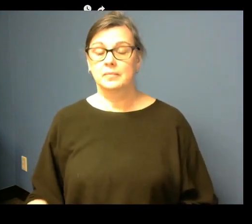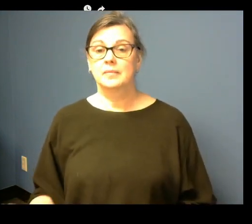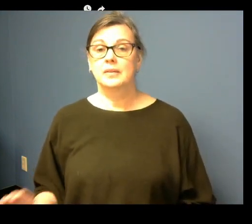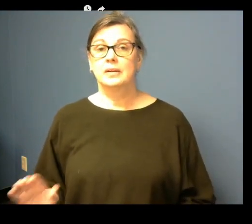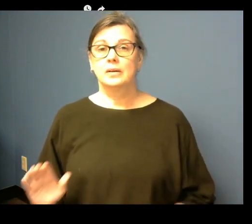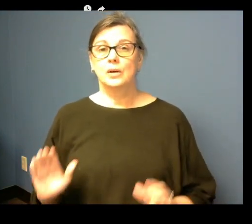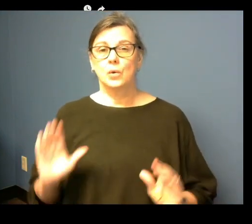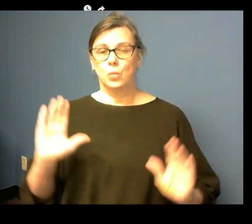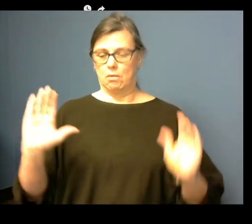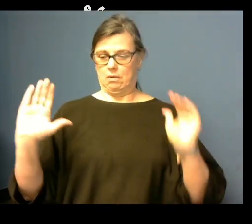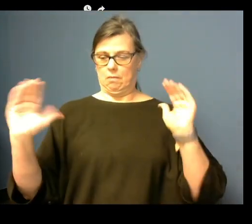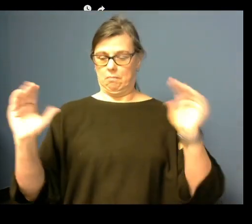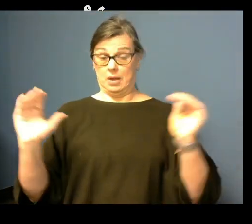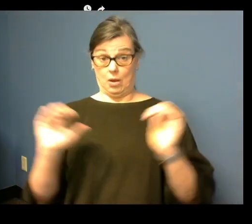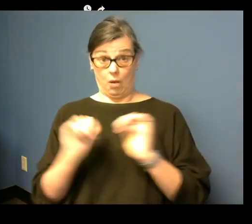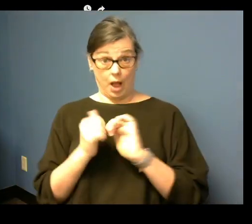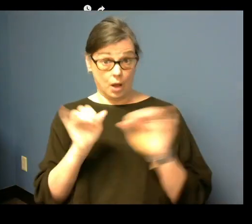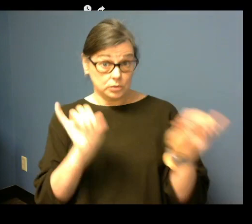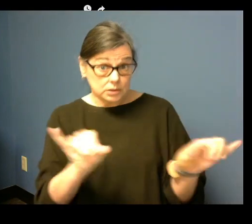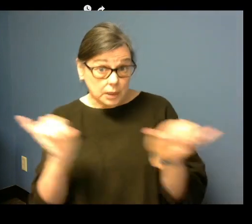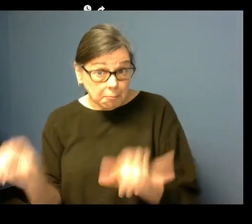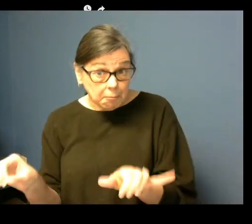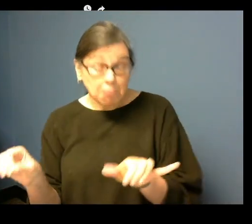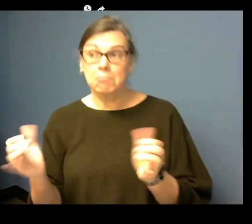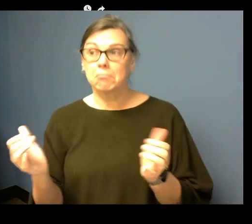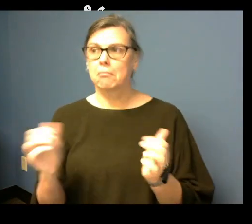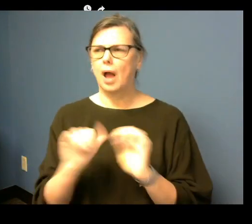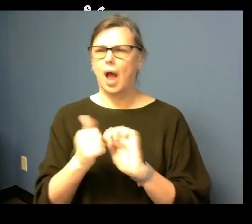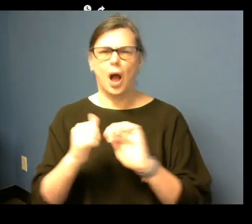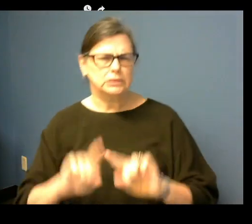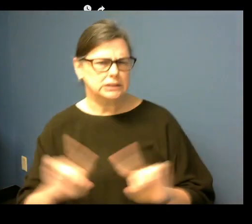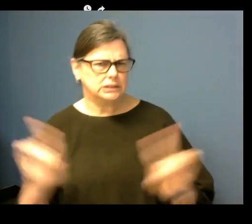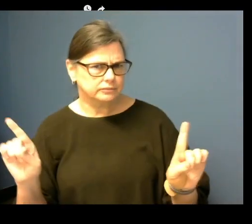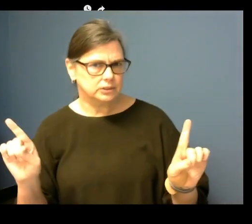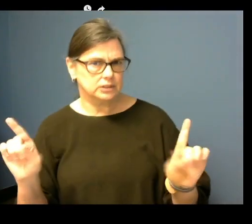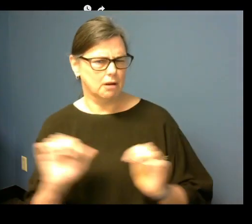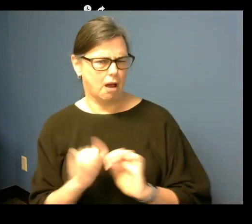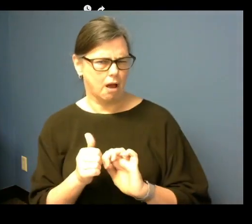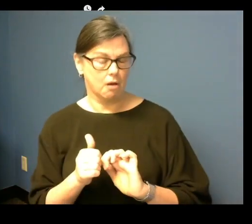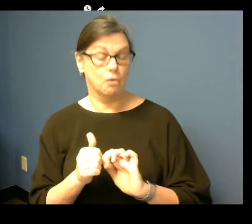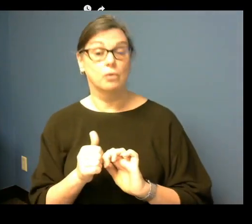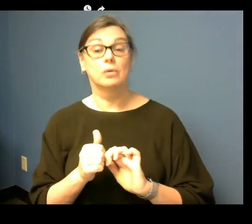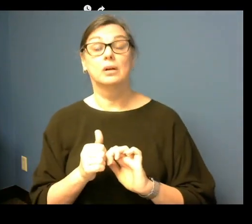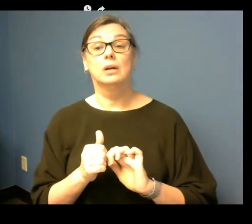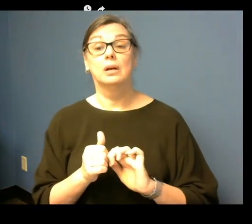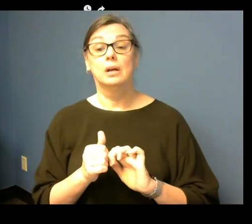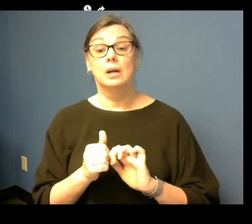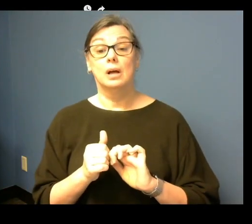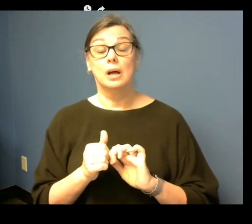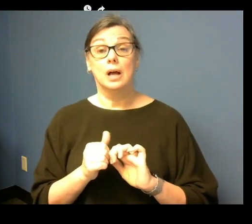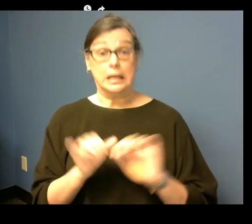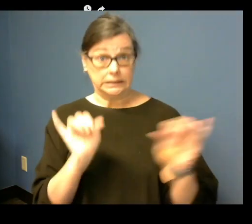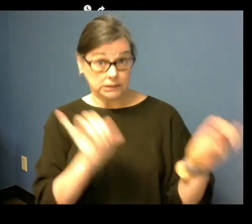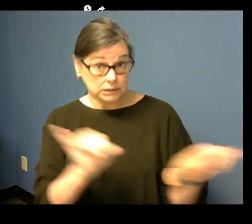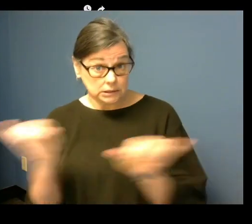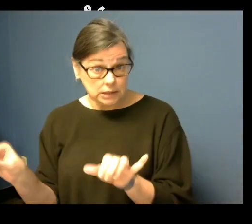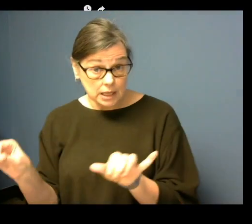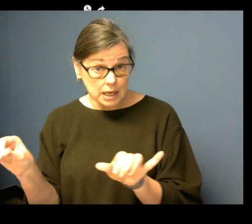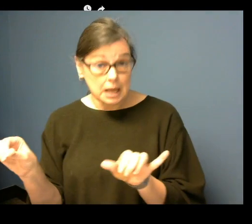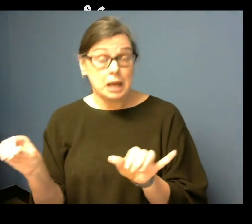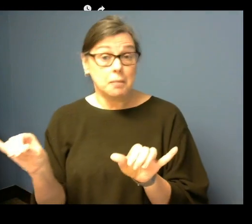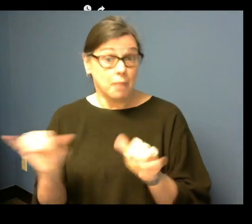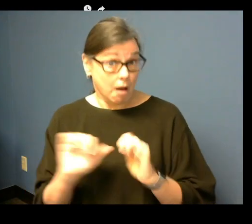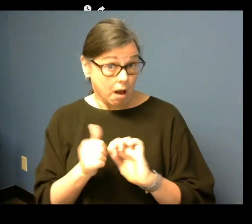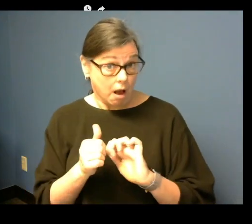is how these two groups are both similar and different. So one of the things that makes them similar is the way